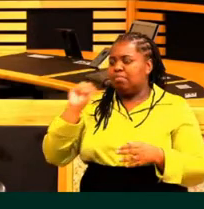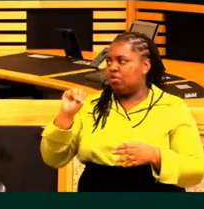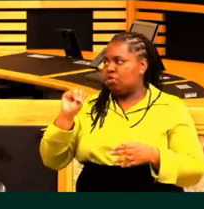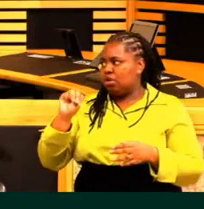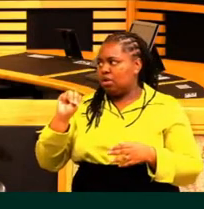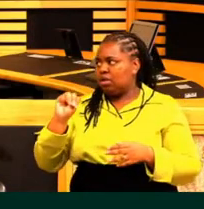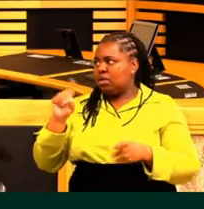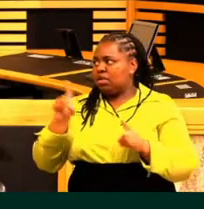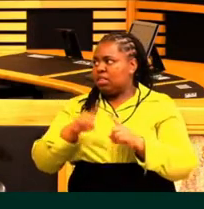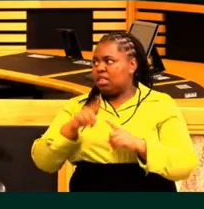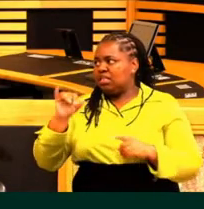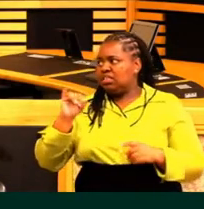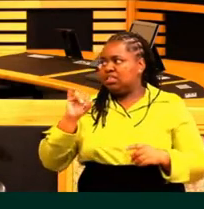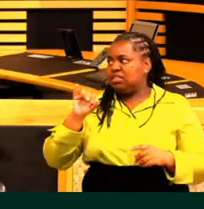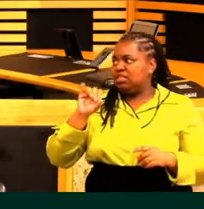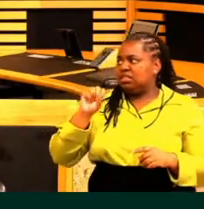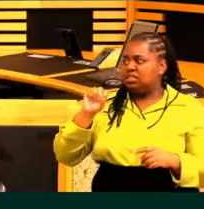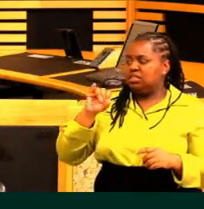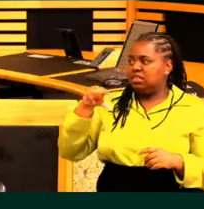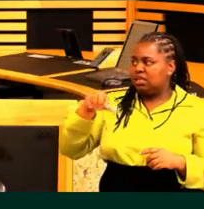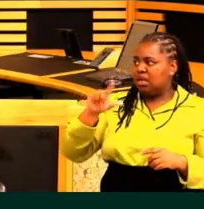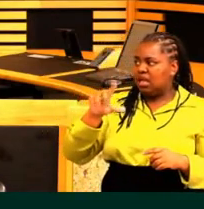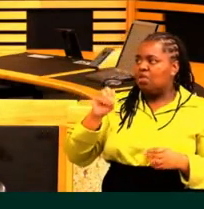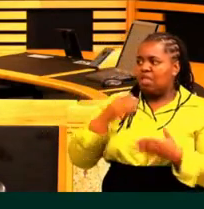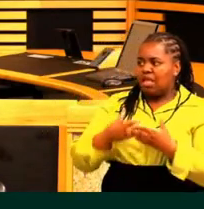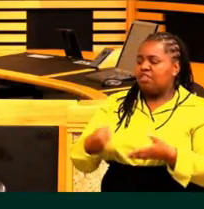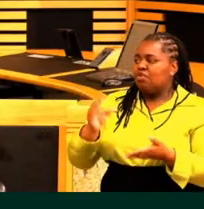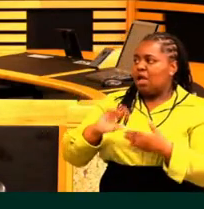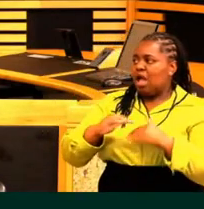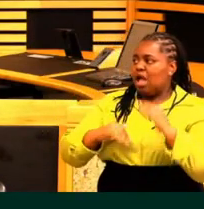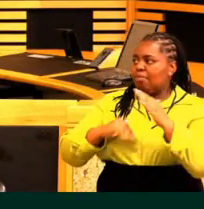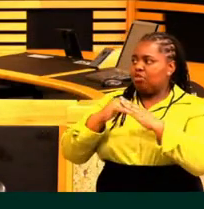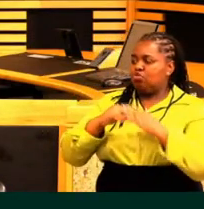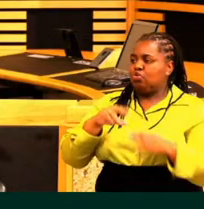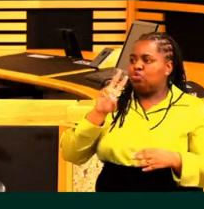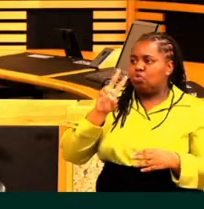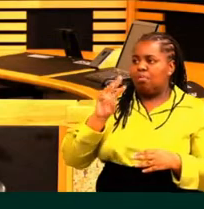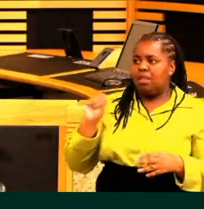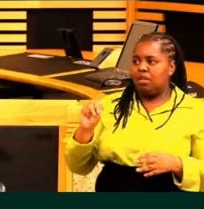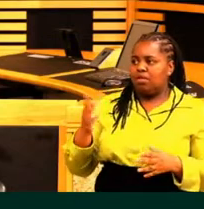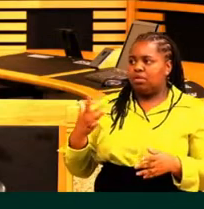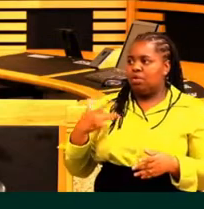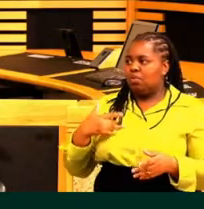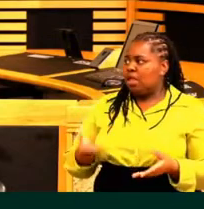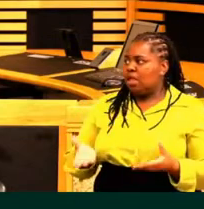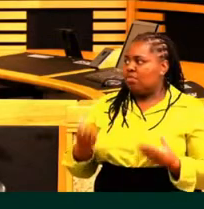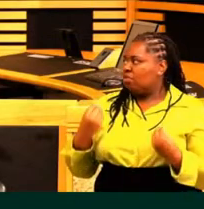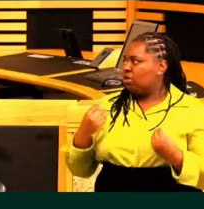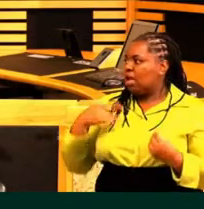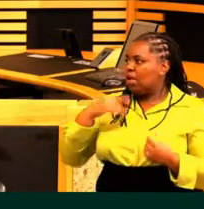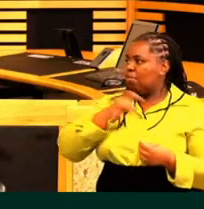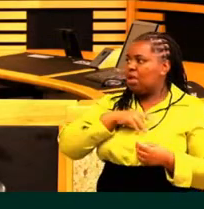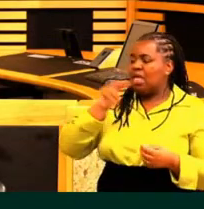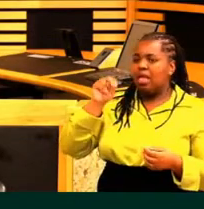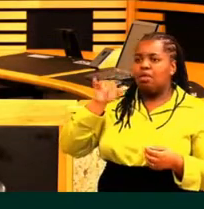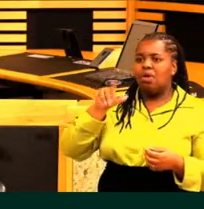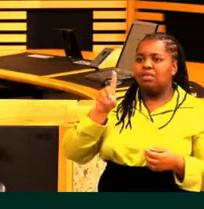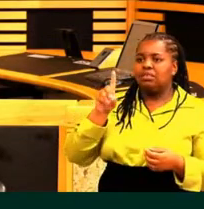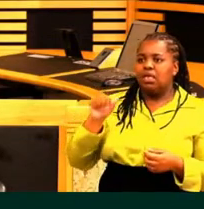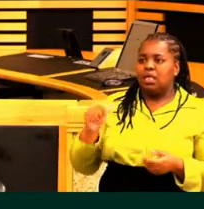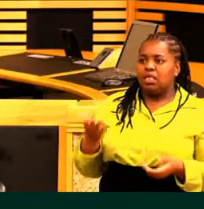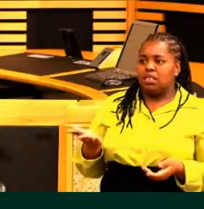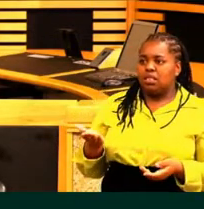just like spell can give you up almost up to 2 million depending on your concept you have got a I'm worried about nyda